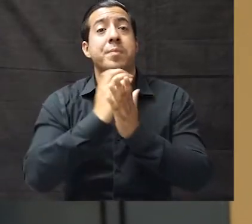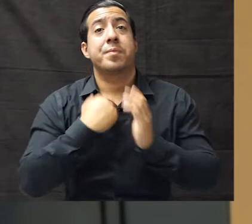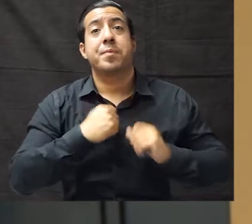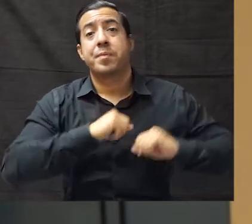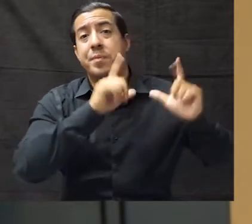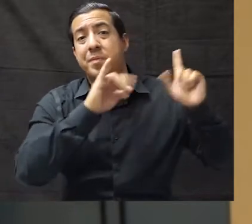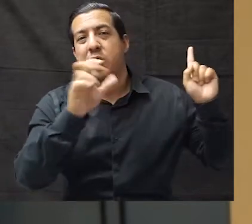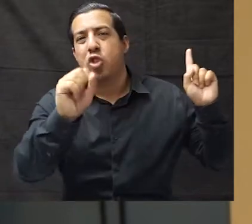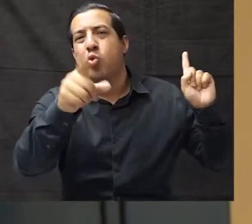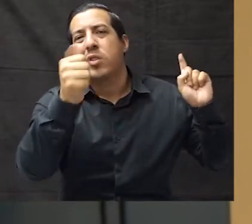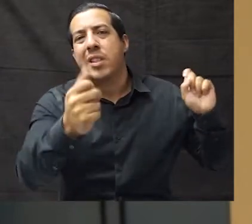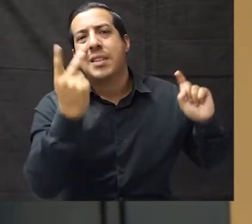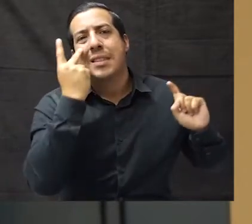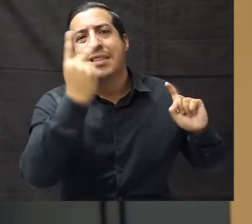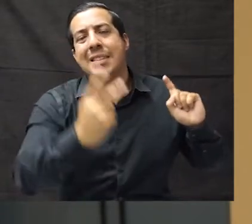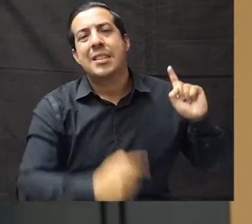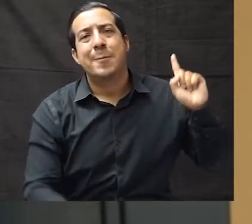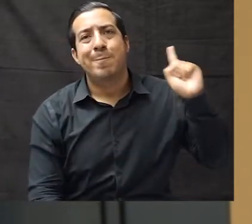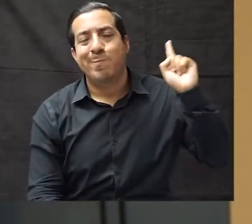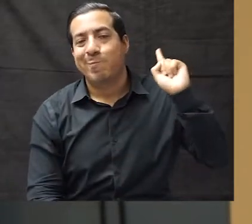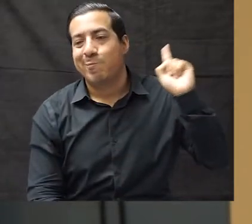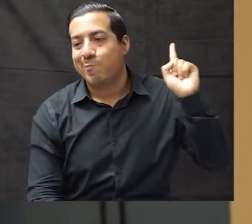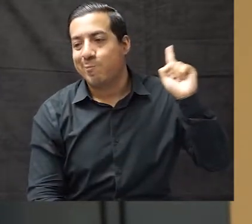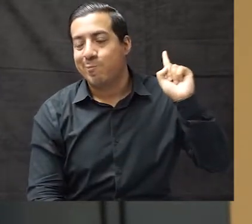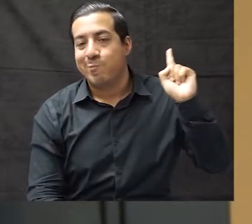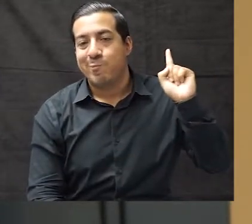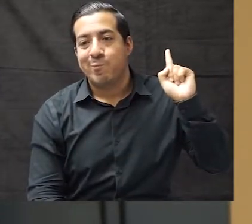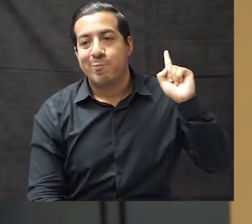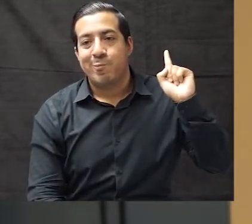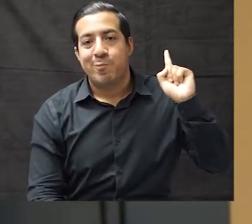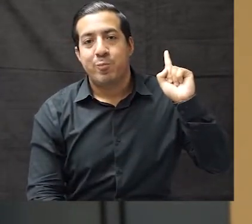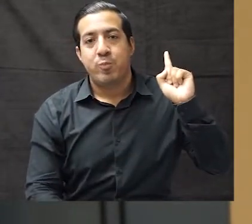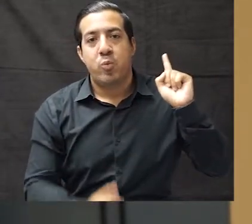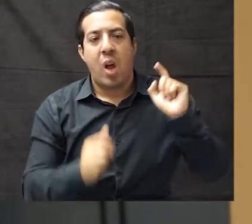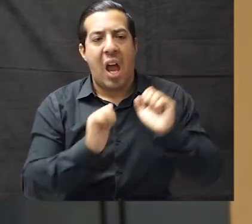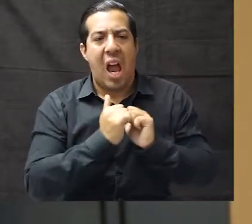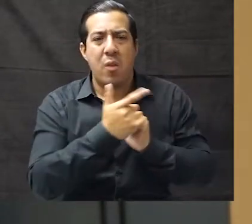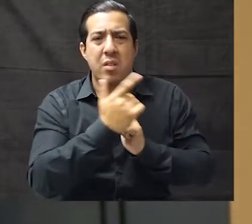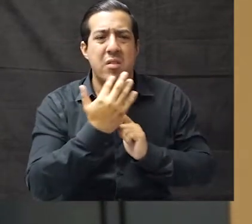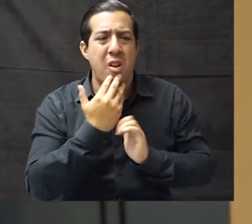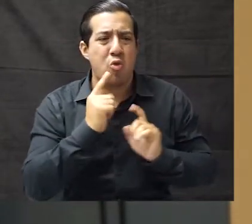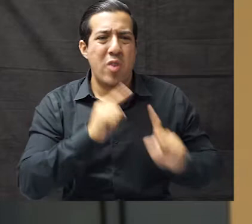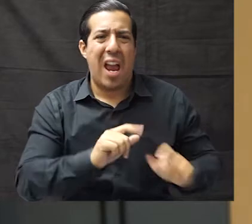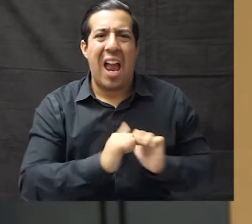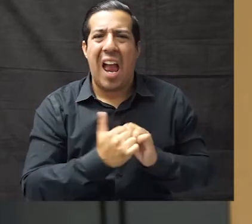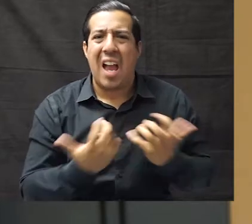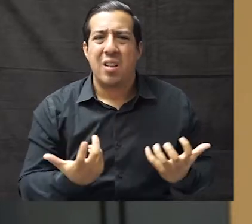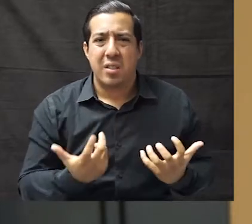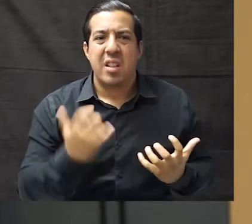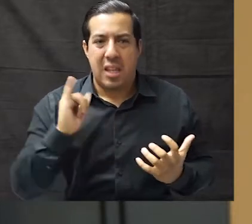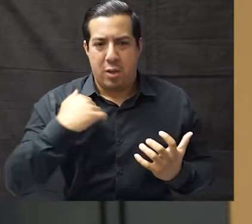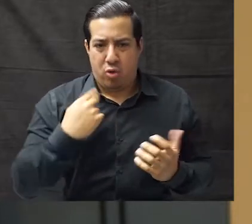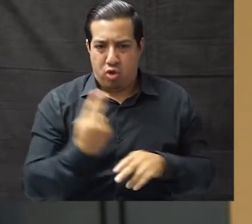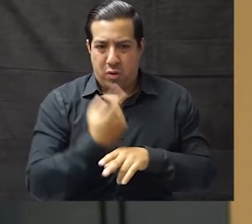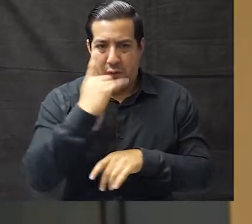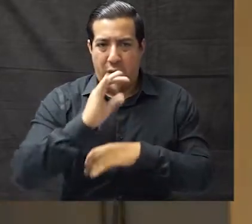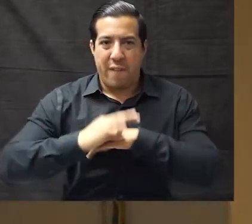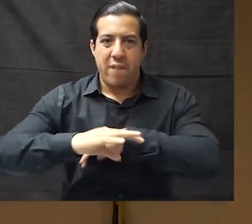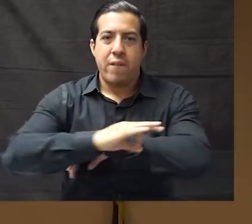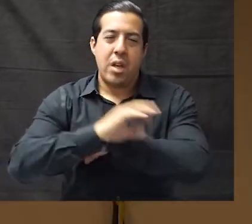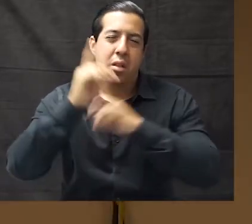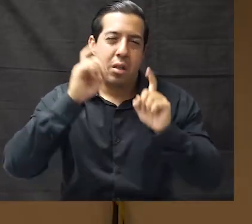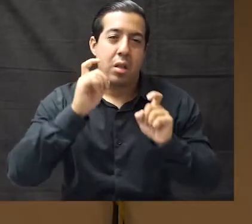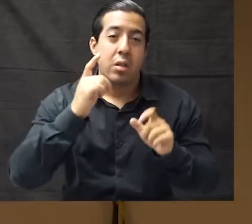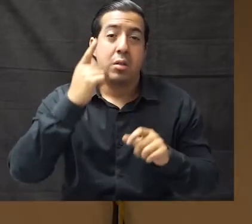right there, they've got an exposure risk. And then the answer that they're going to get from the tester isn't necessarily telling them the right thing. So just don't test it. Just send it in the